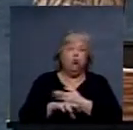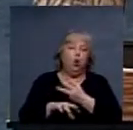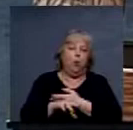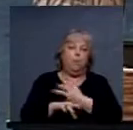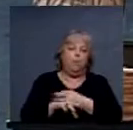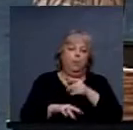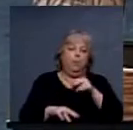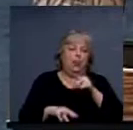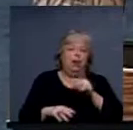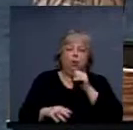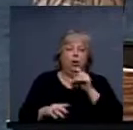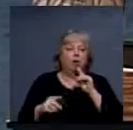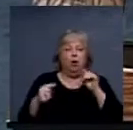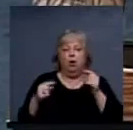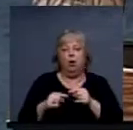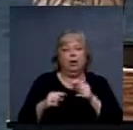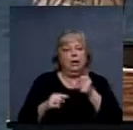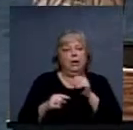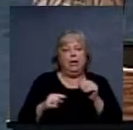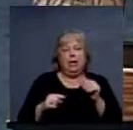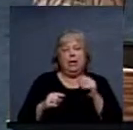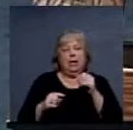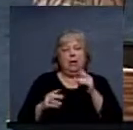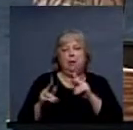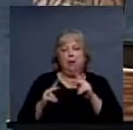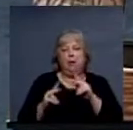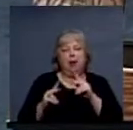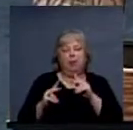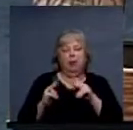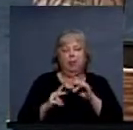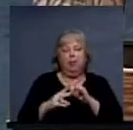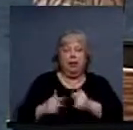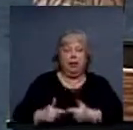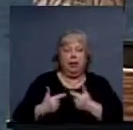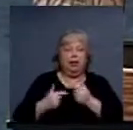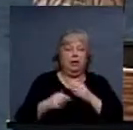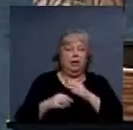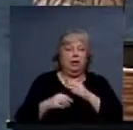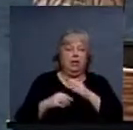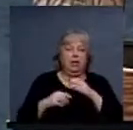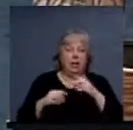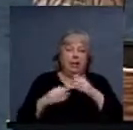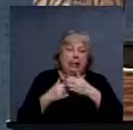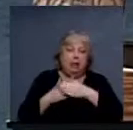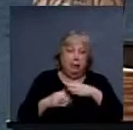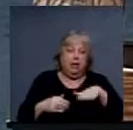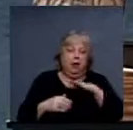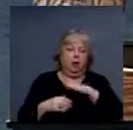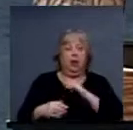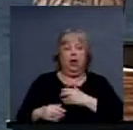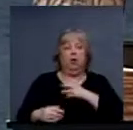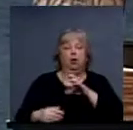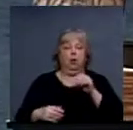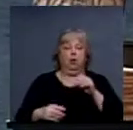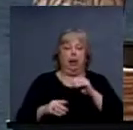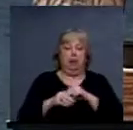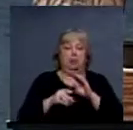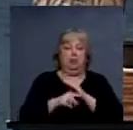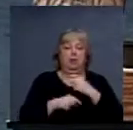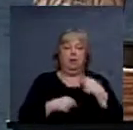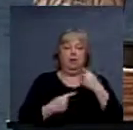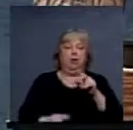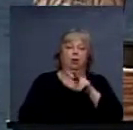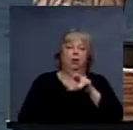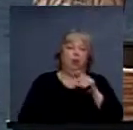businesses, or any of the residents along the Brebsman Park Road. Our company, Sound Engineering, has been in business for 31